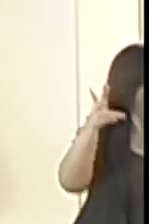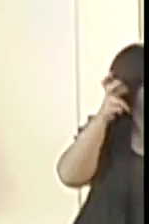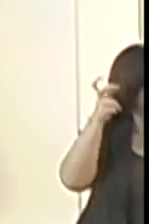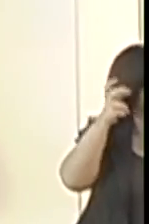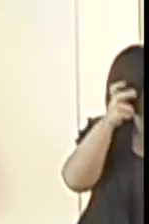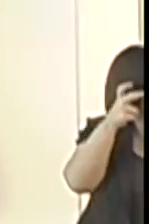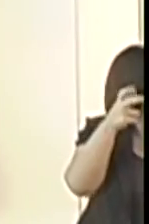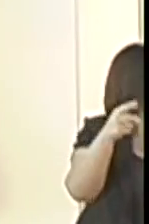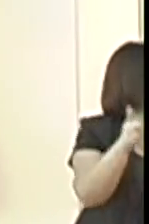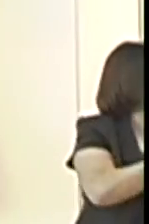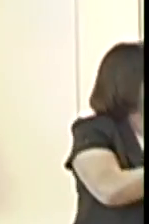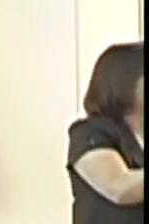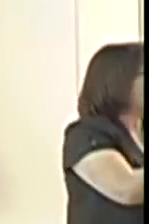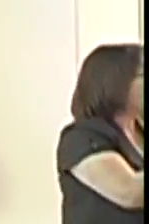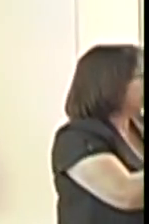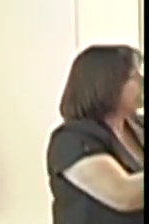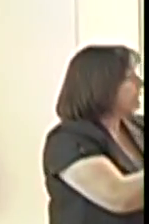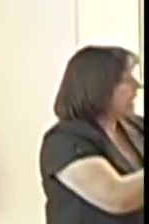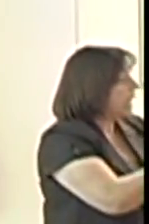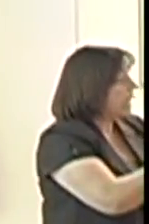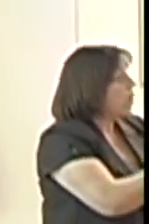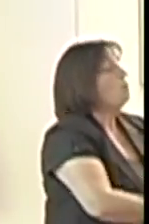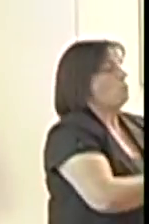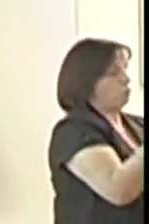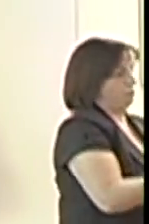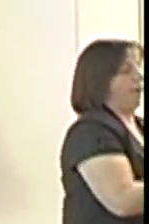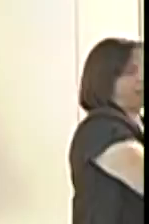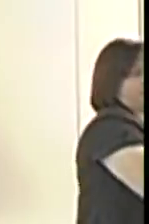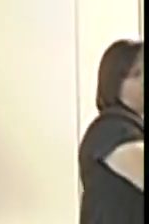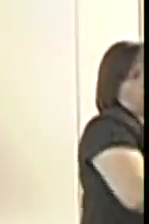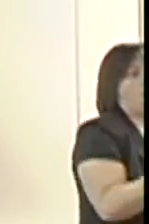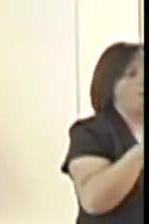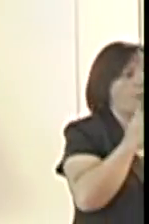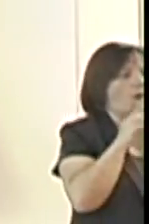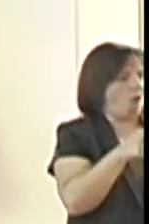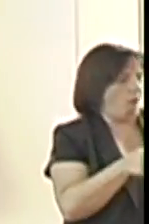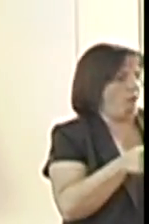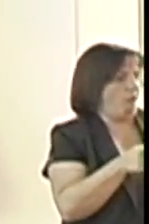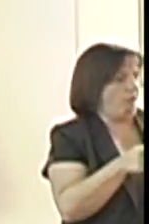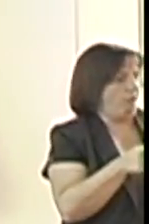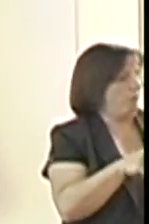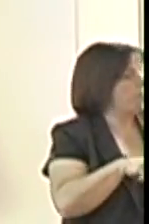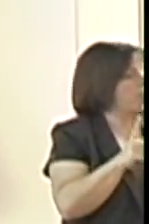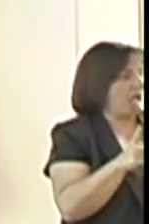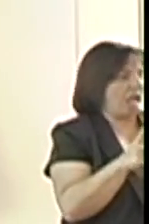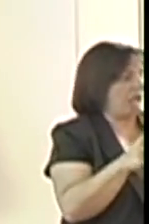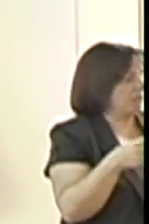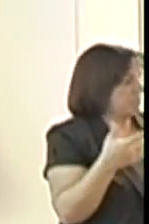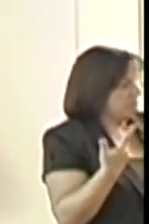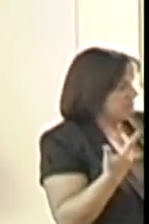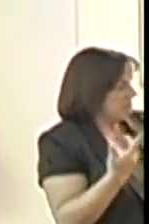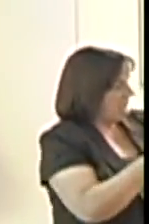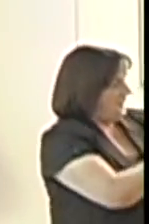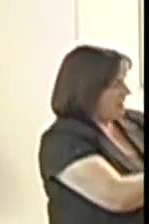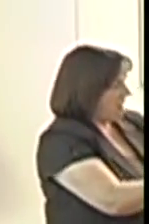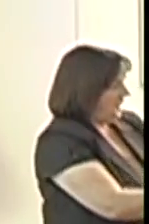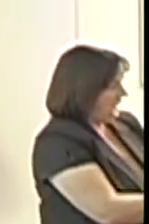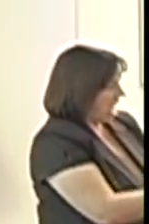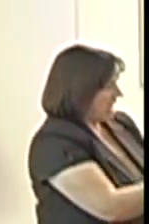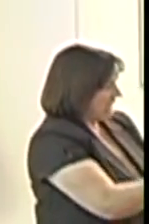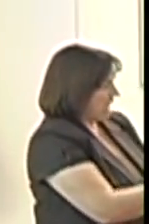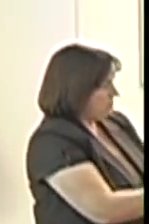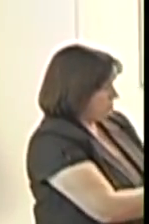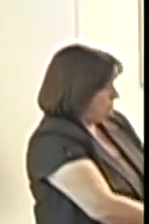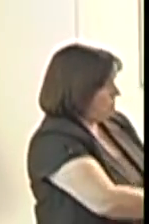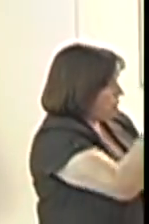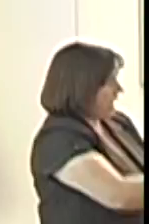Iconicity is much more frequent in sign than in speech, but it seems to have rather minimal effect on infant sign production in